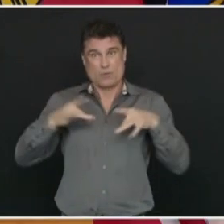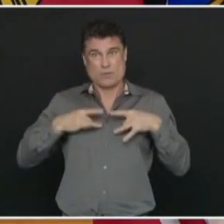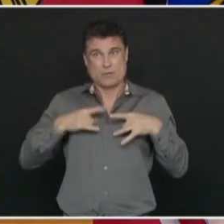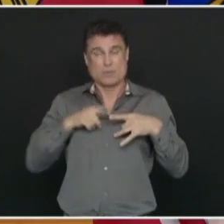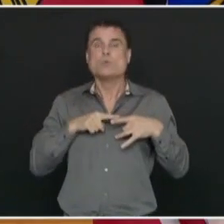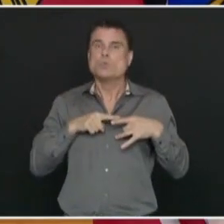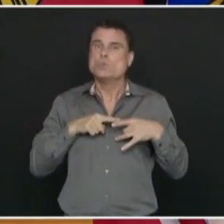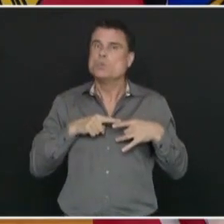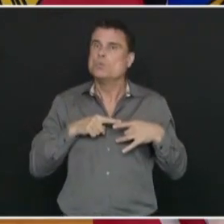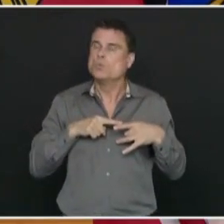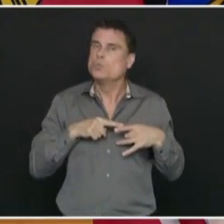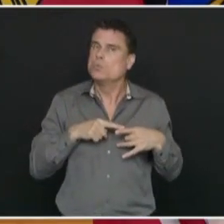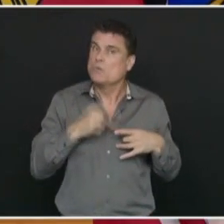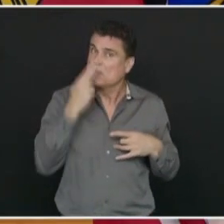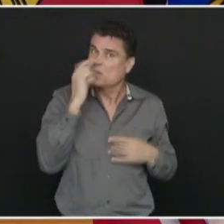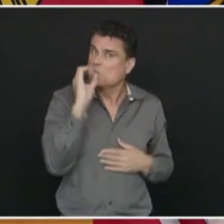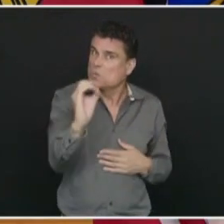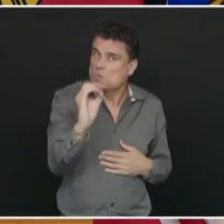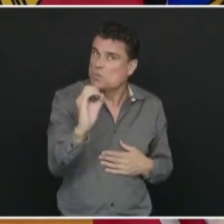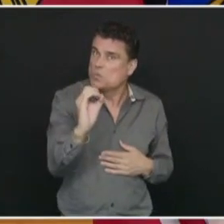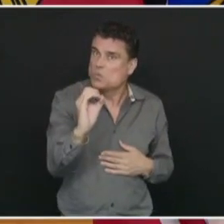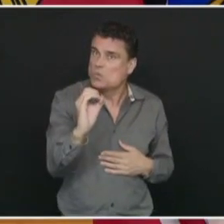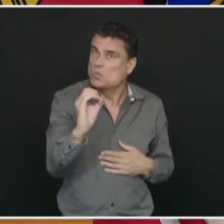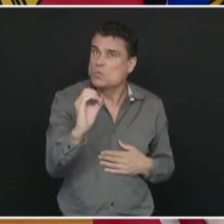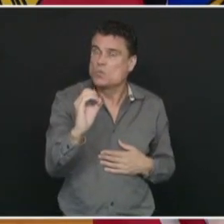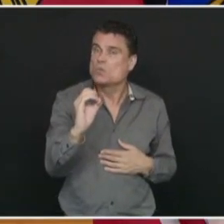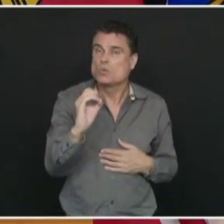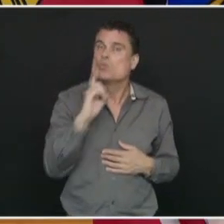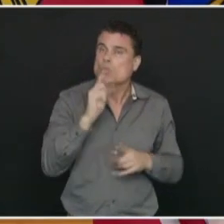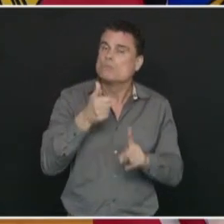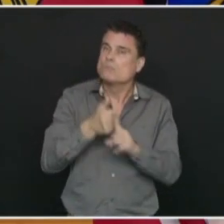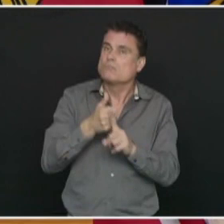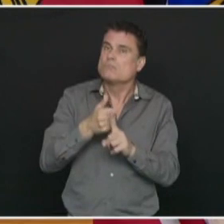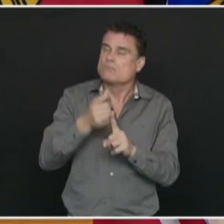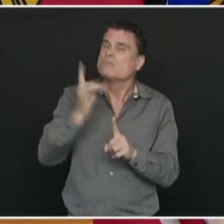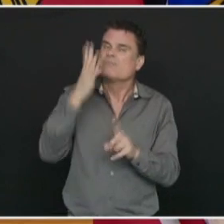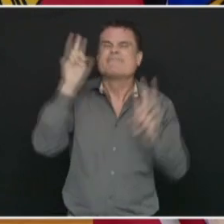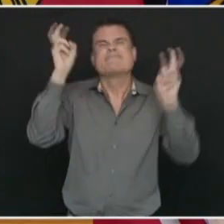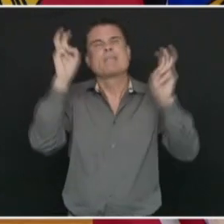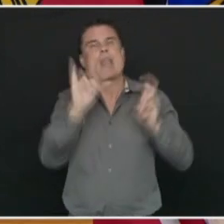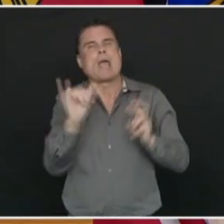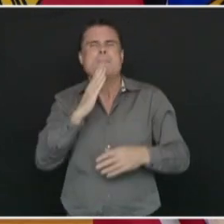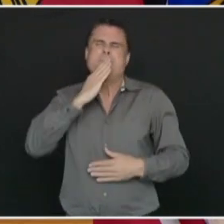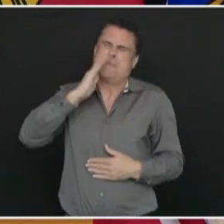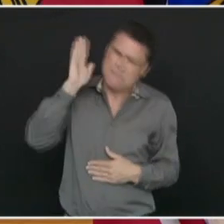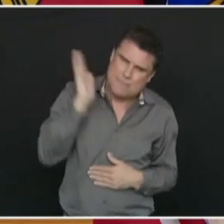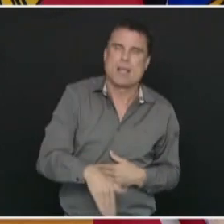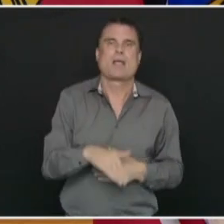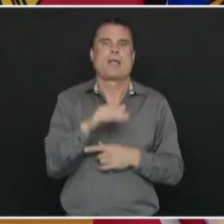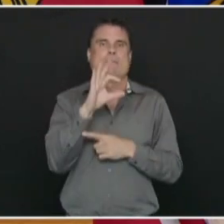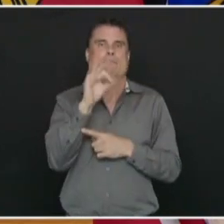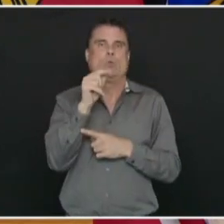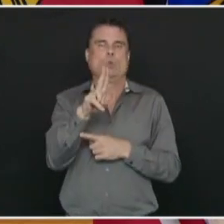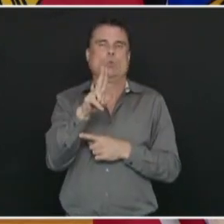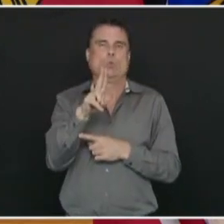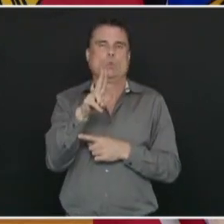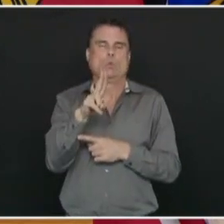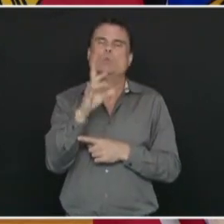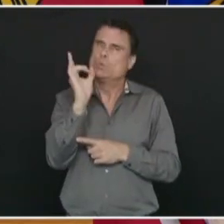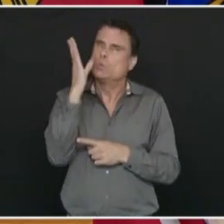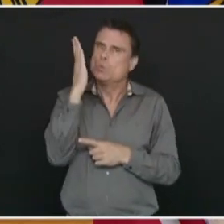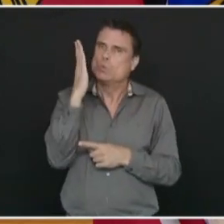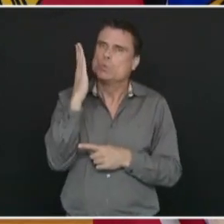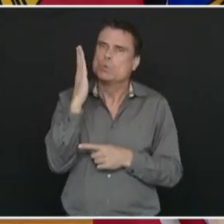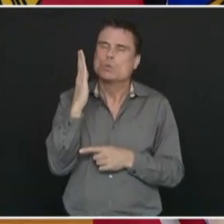of addressing the needs and the concerns within First Nations communities, and particularly the importance of elders as keepers